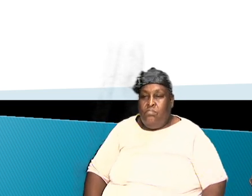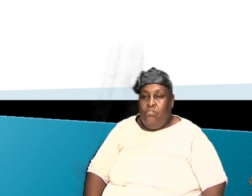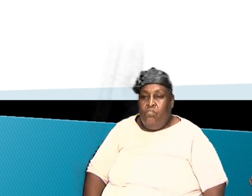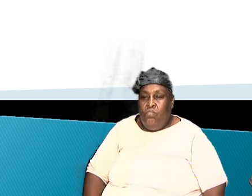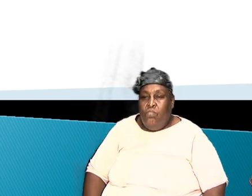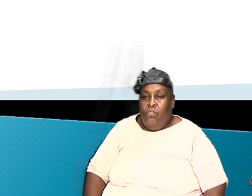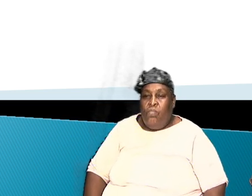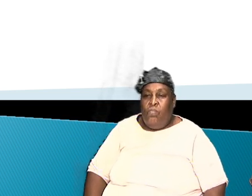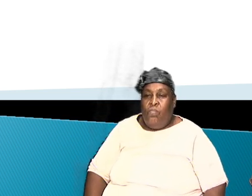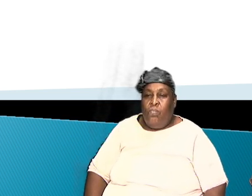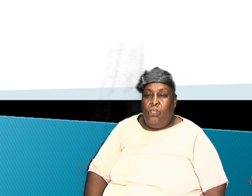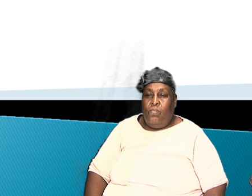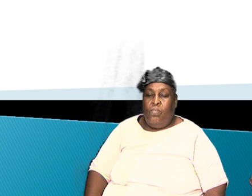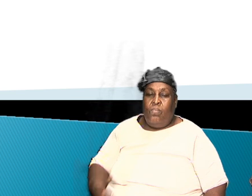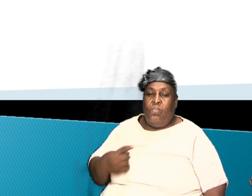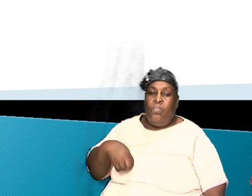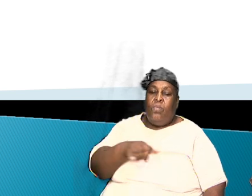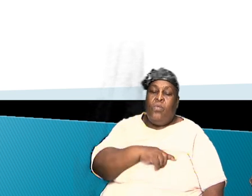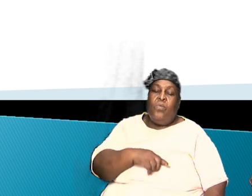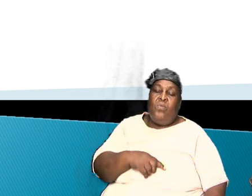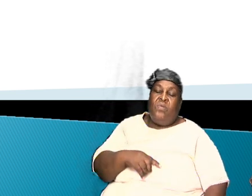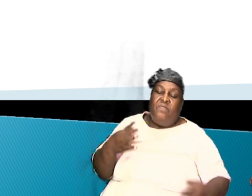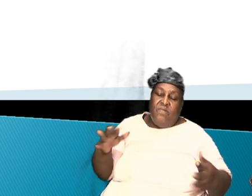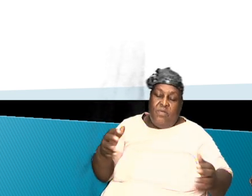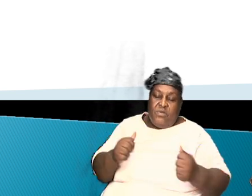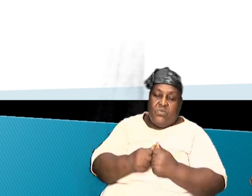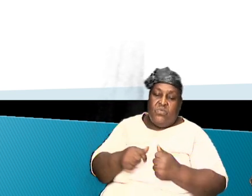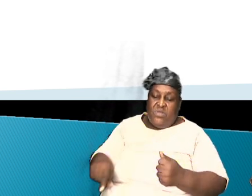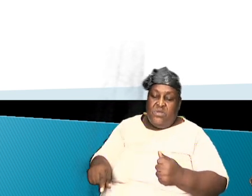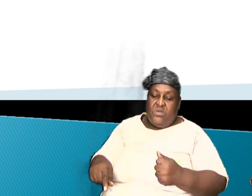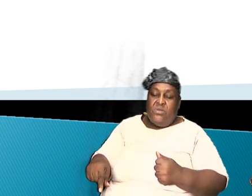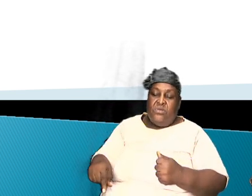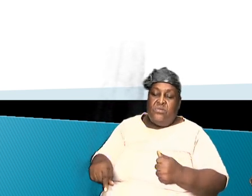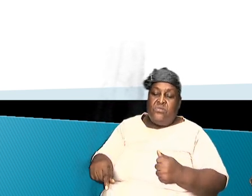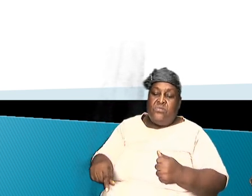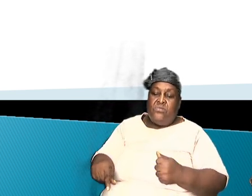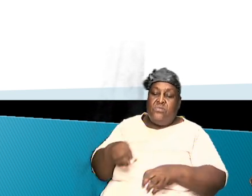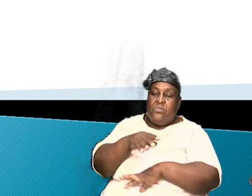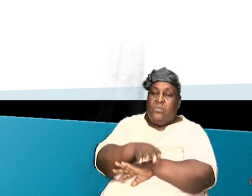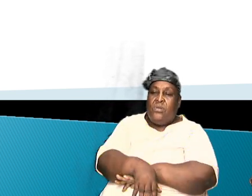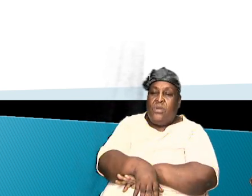And we end with this tonight, but